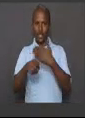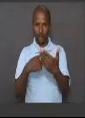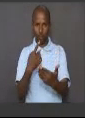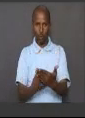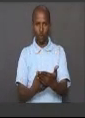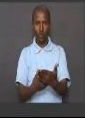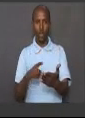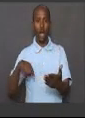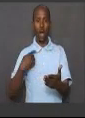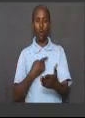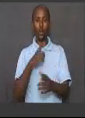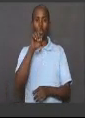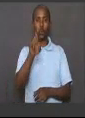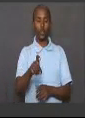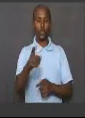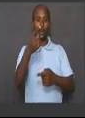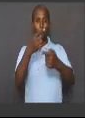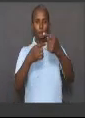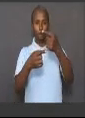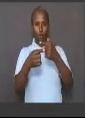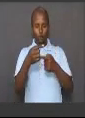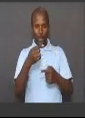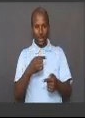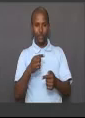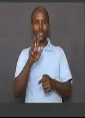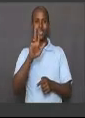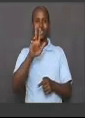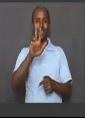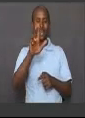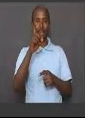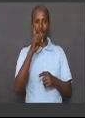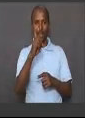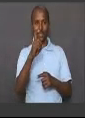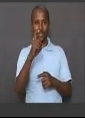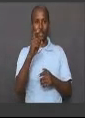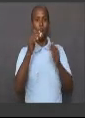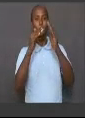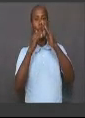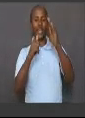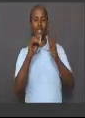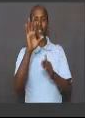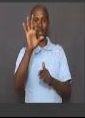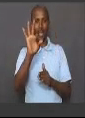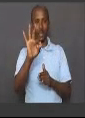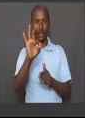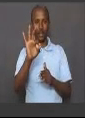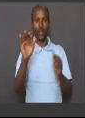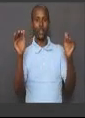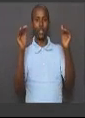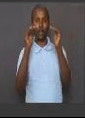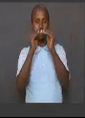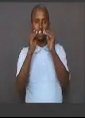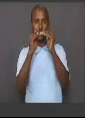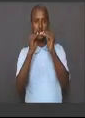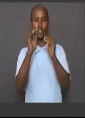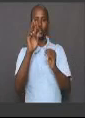Therefore, our equation becomes 3x minus 9